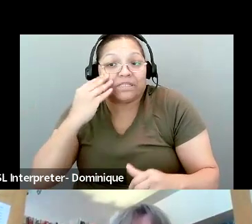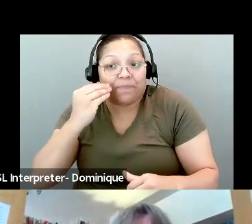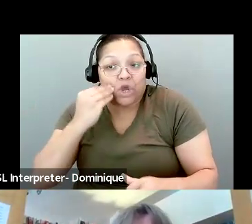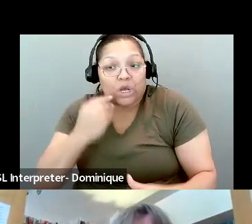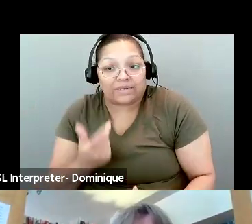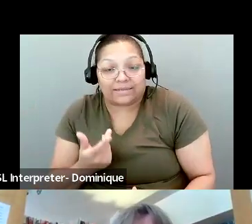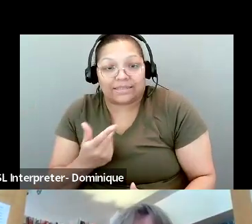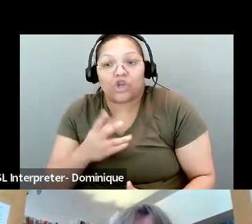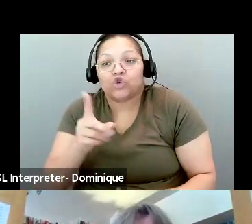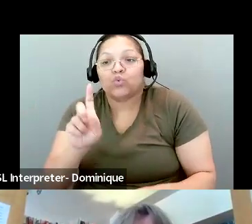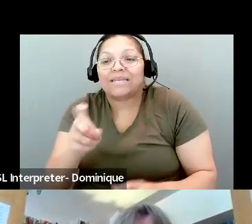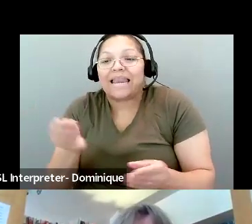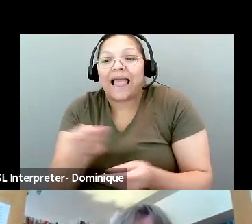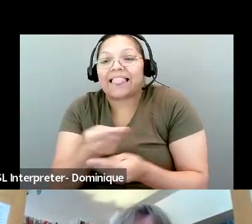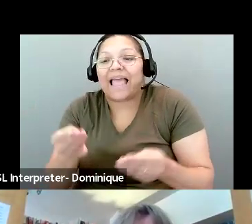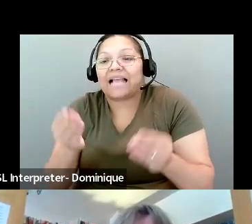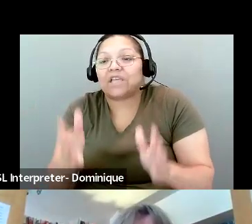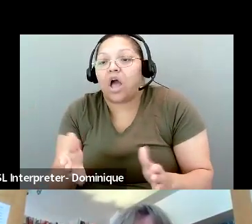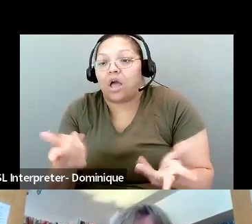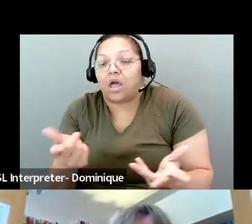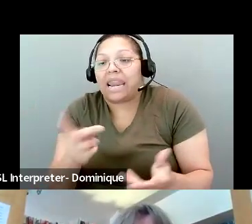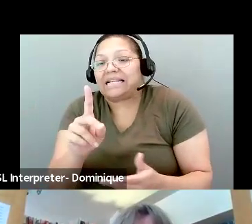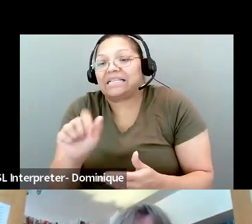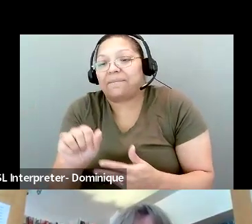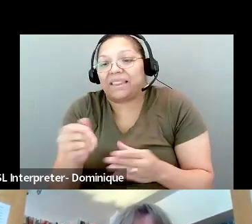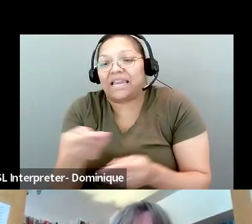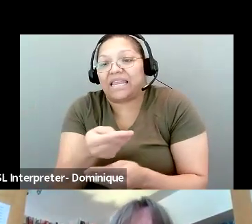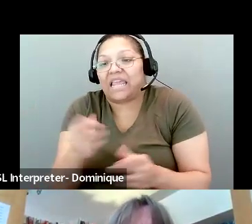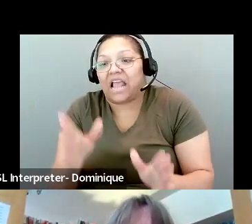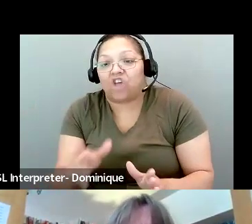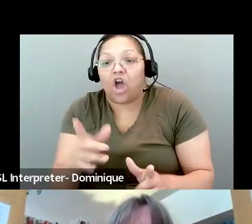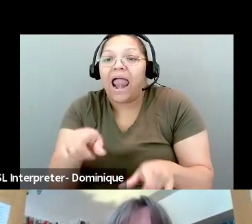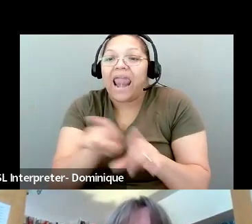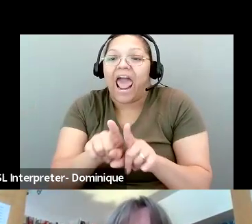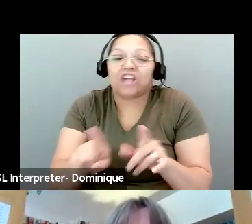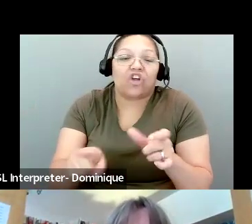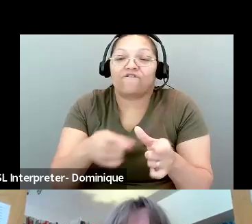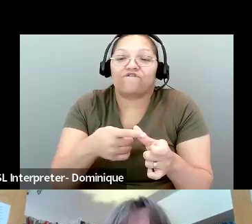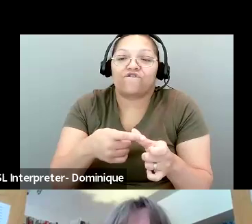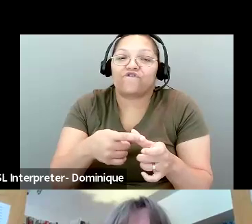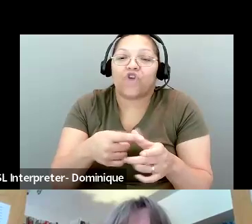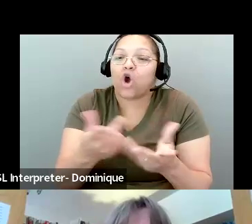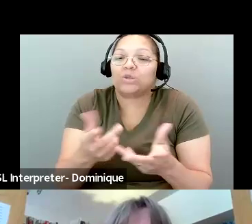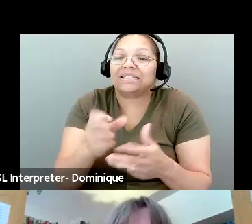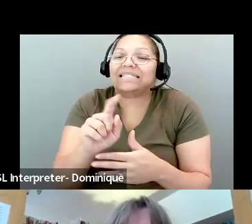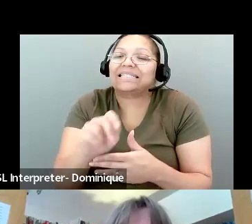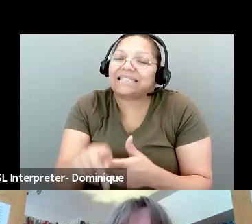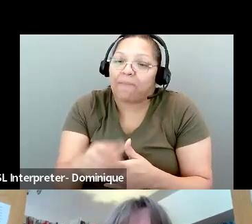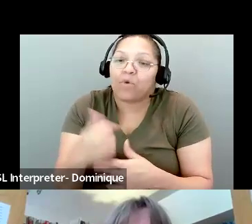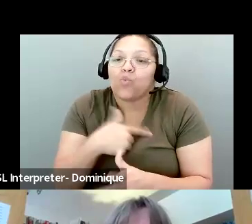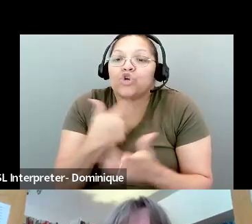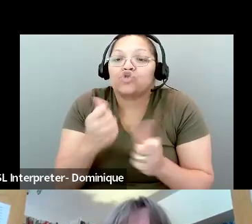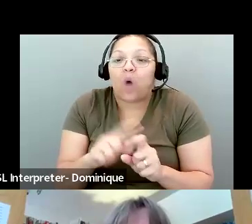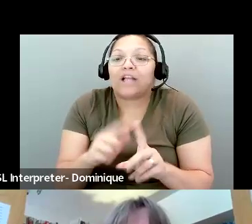that liaison, that disability liaison as a first step. And so we're trying to get